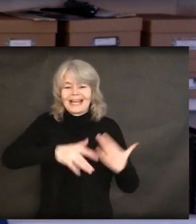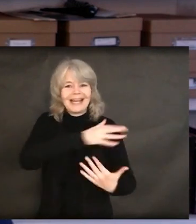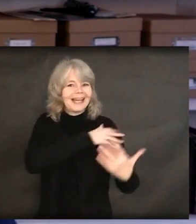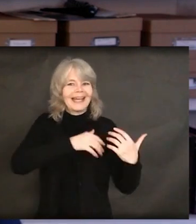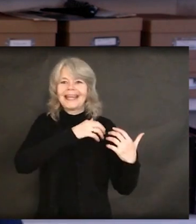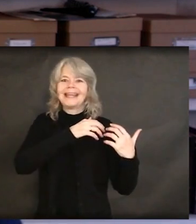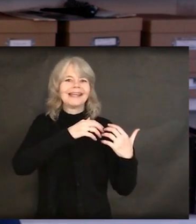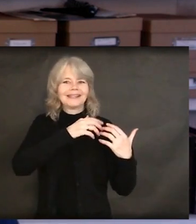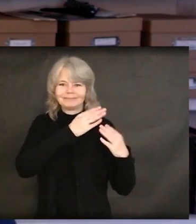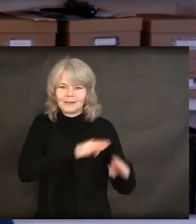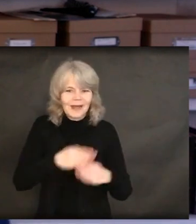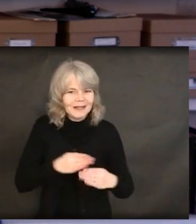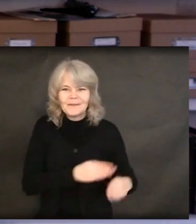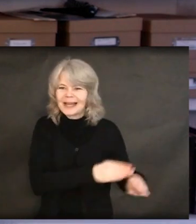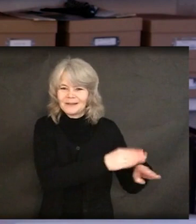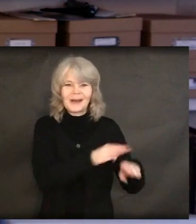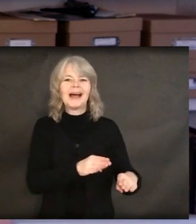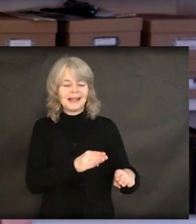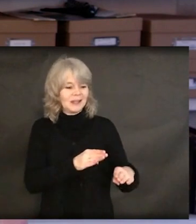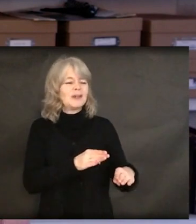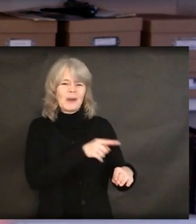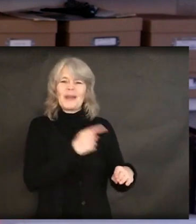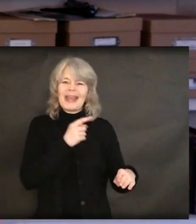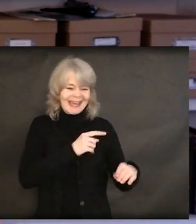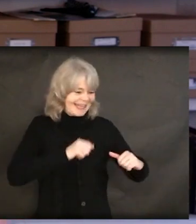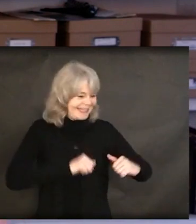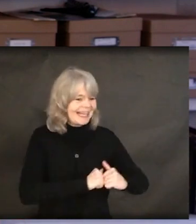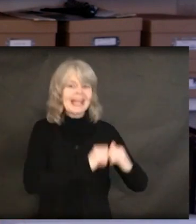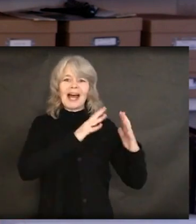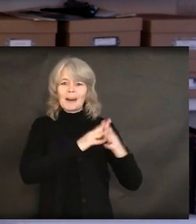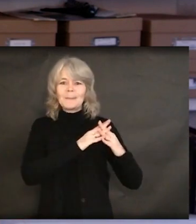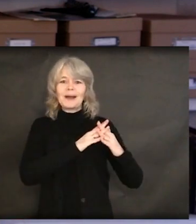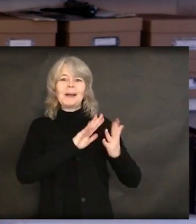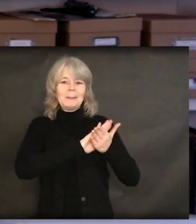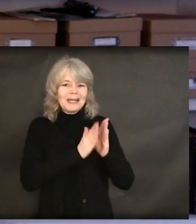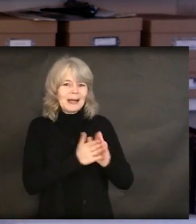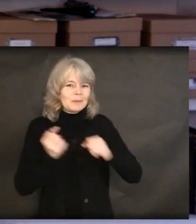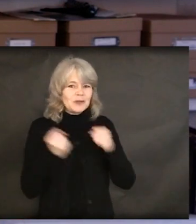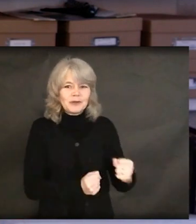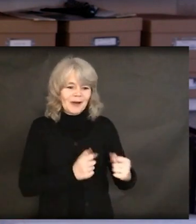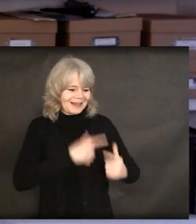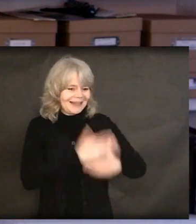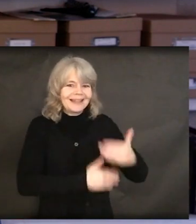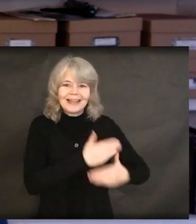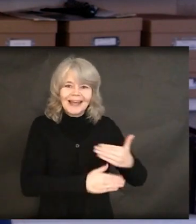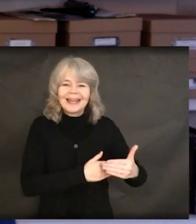4. So right after this community began to unify, the